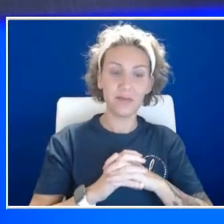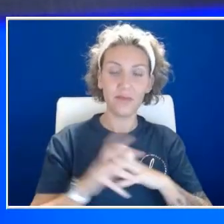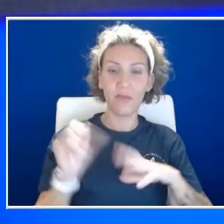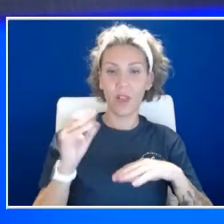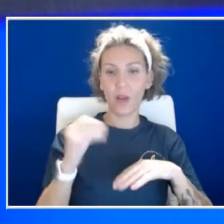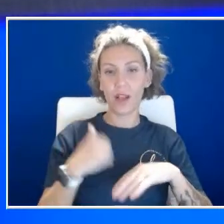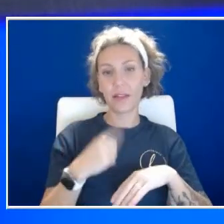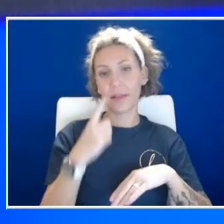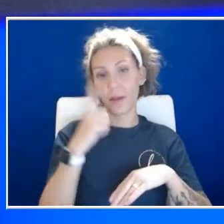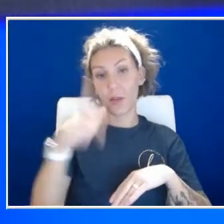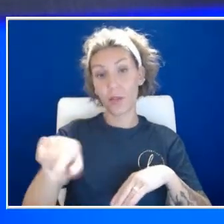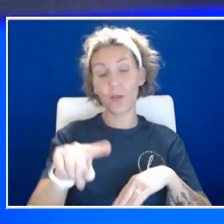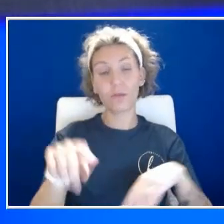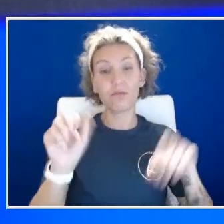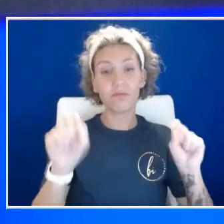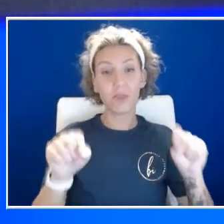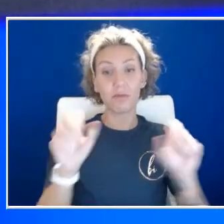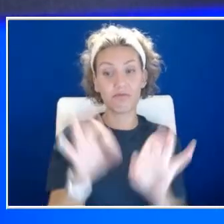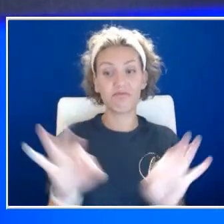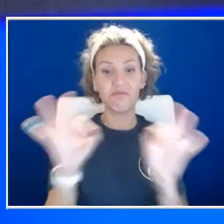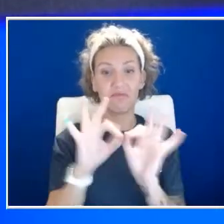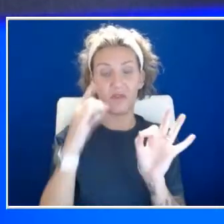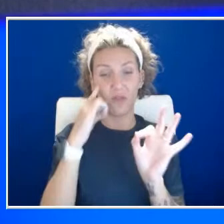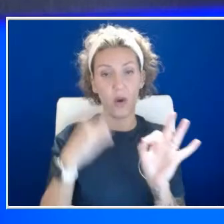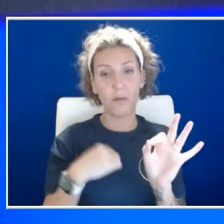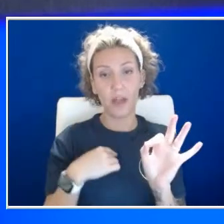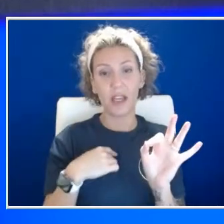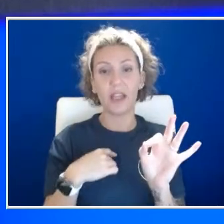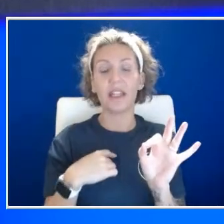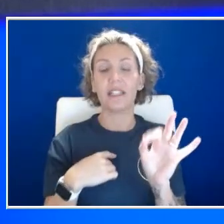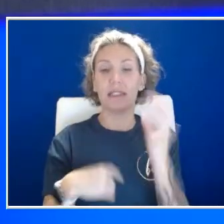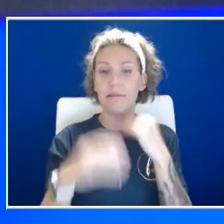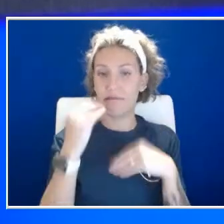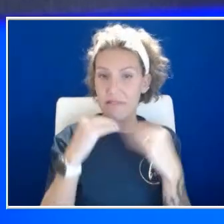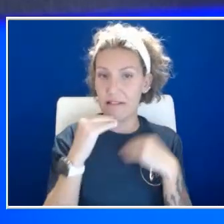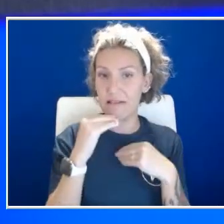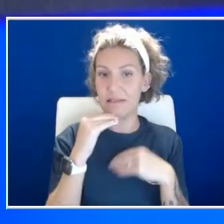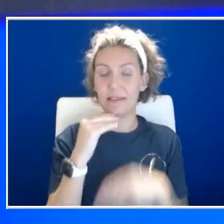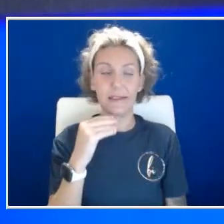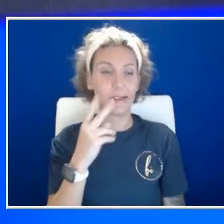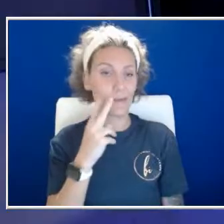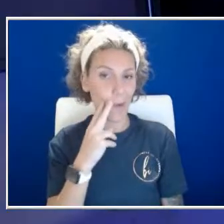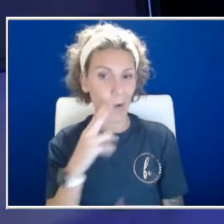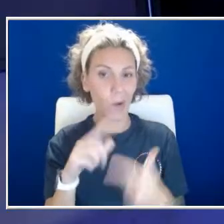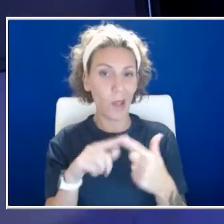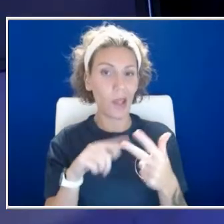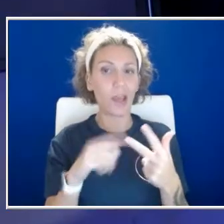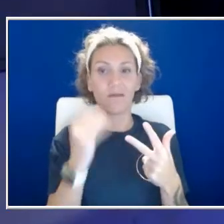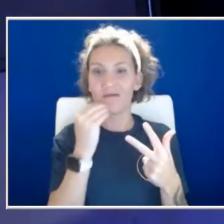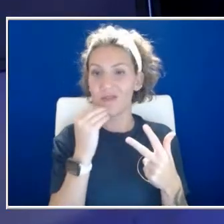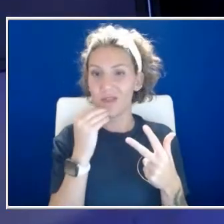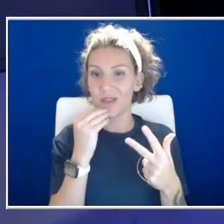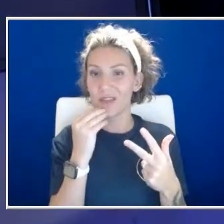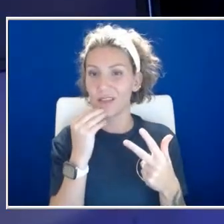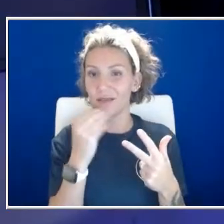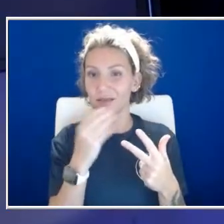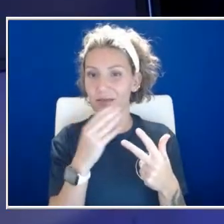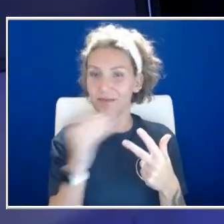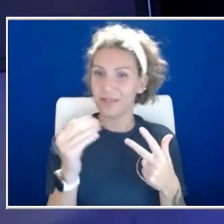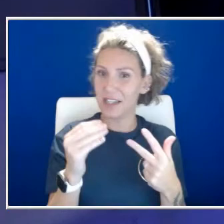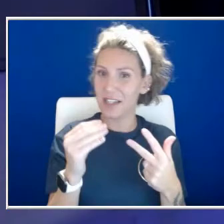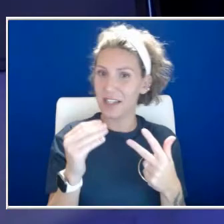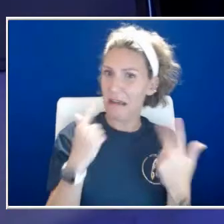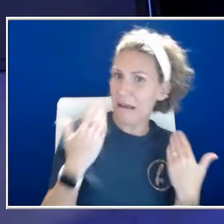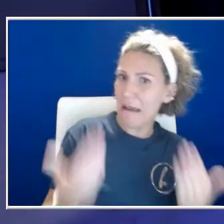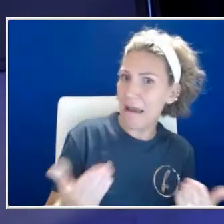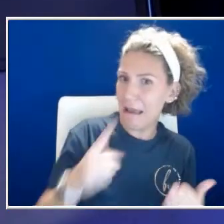are probably key for me, was the diet, the smoking, and the food. That's all music to Dr. Everson. It sure is. I can't believe it. It's the